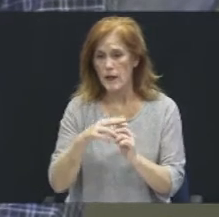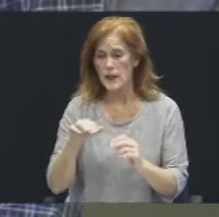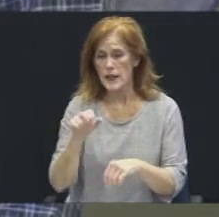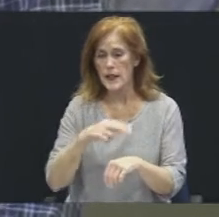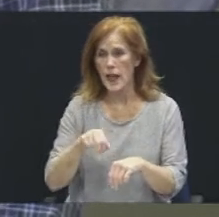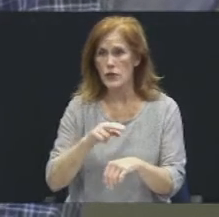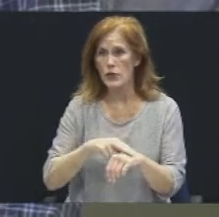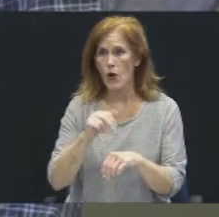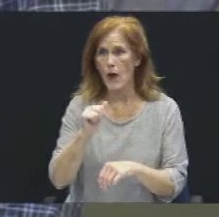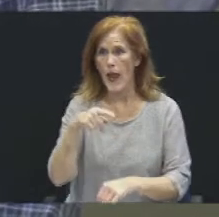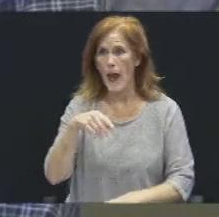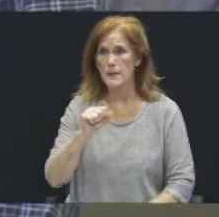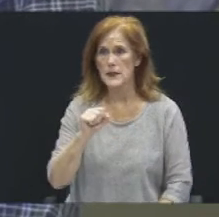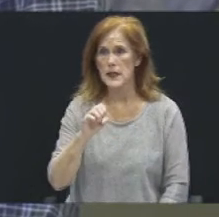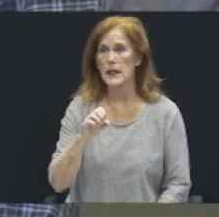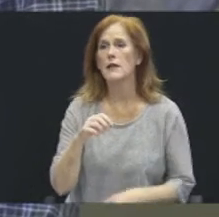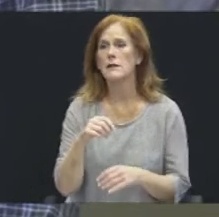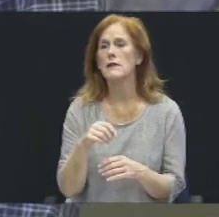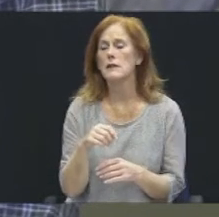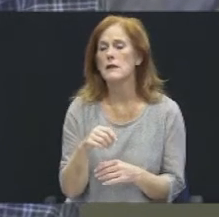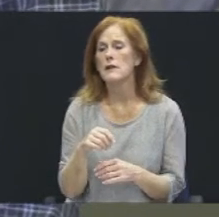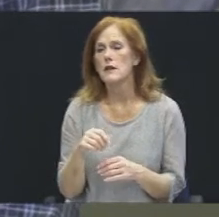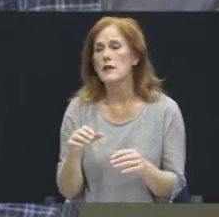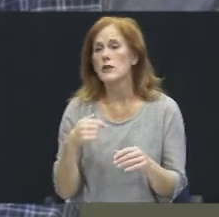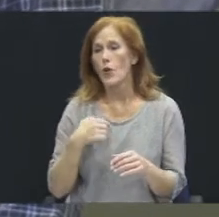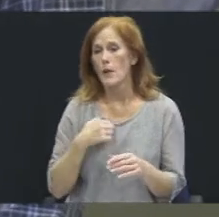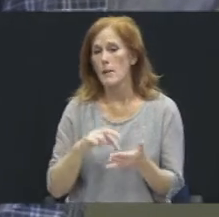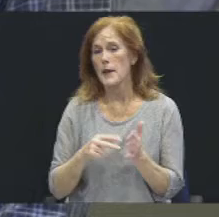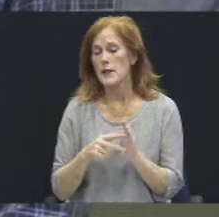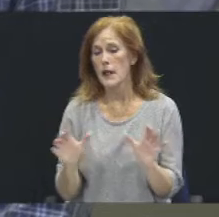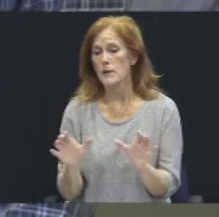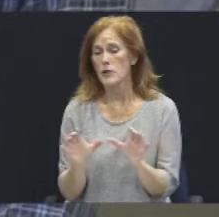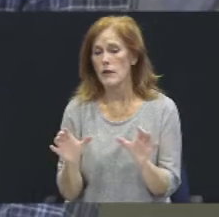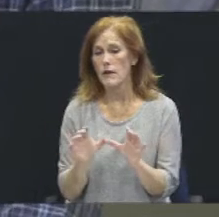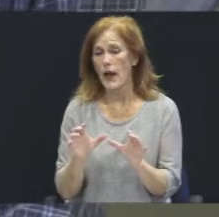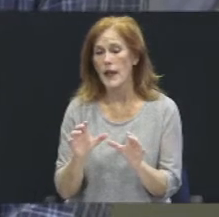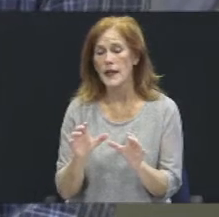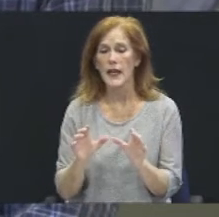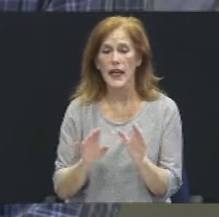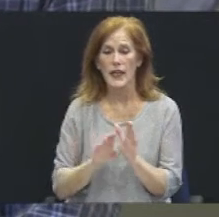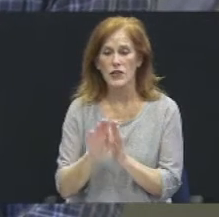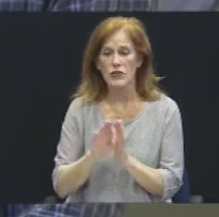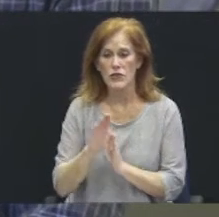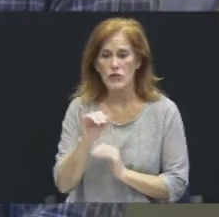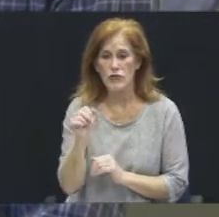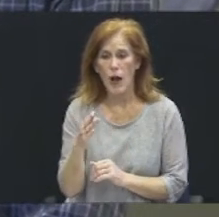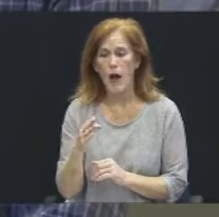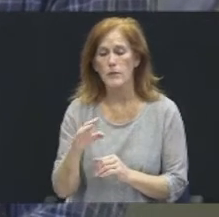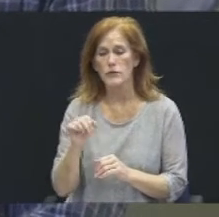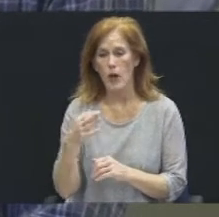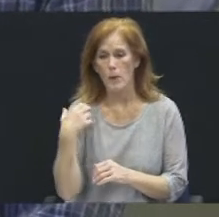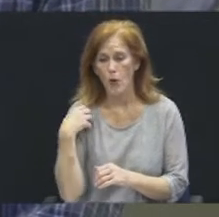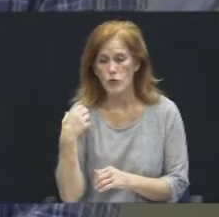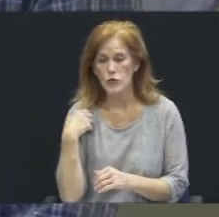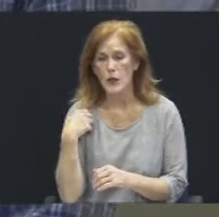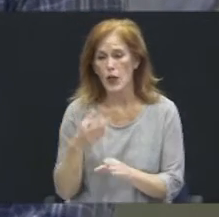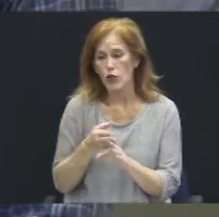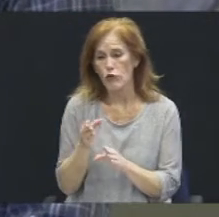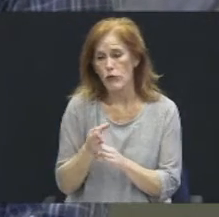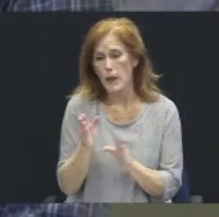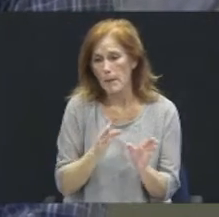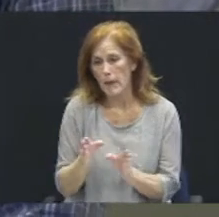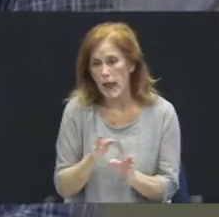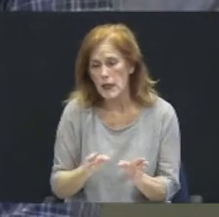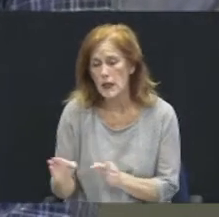APSE Association. So that means I'm certified in job development, job coaching, career